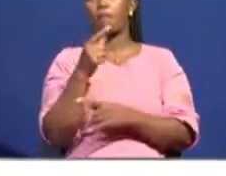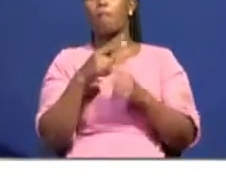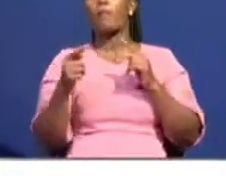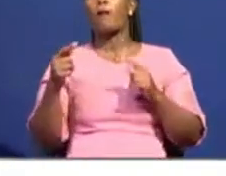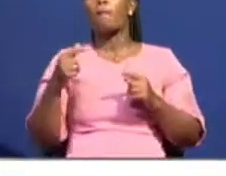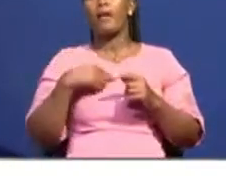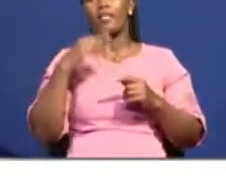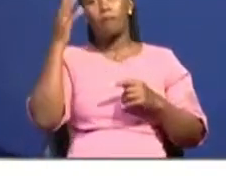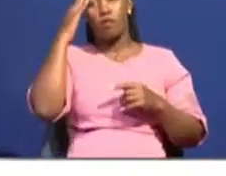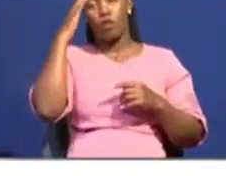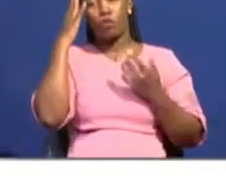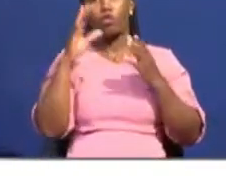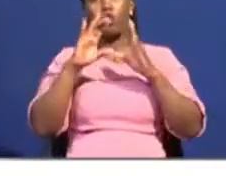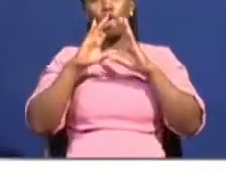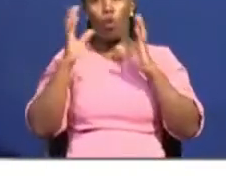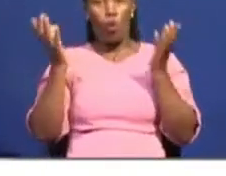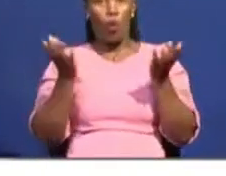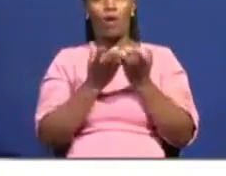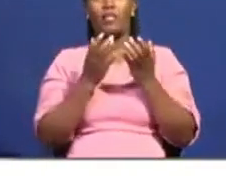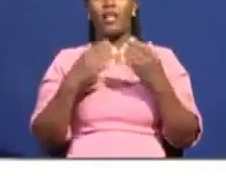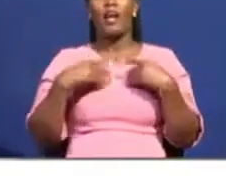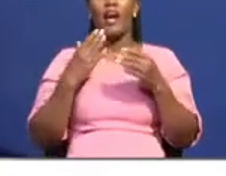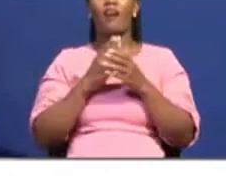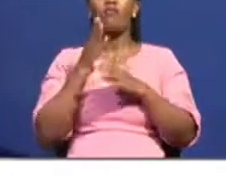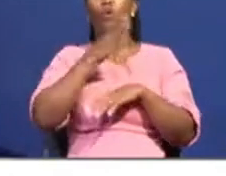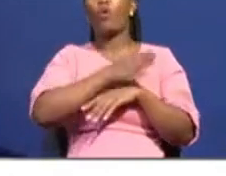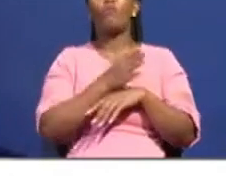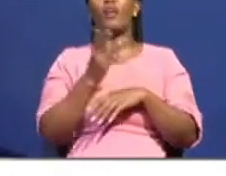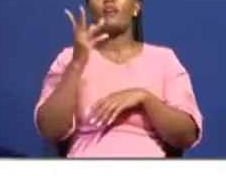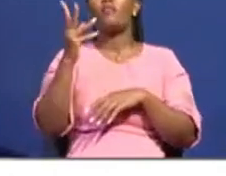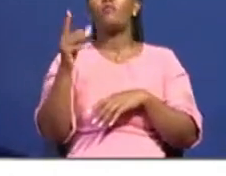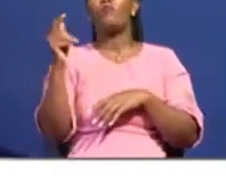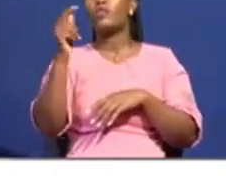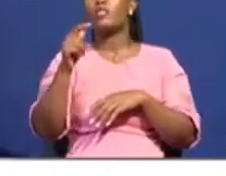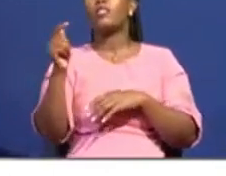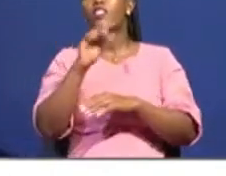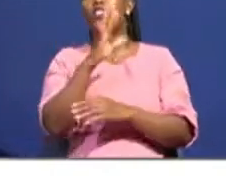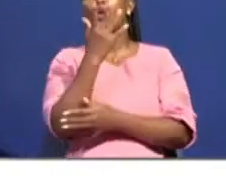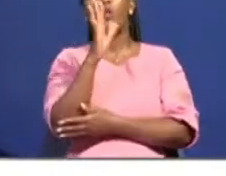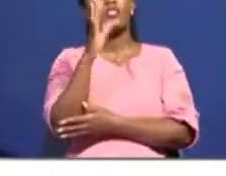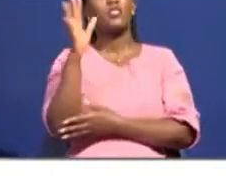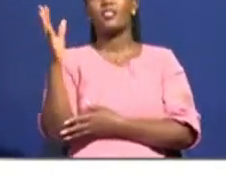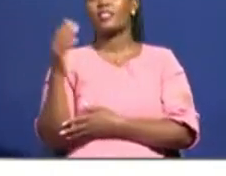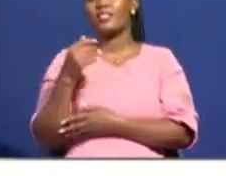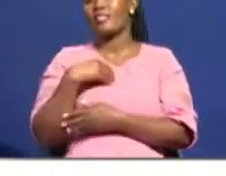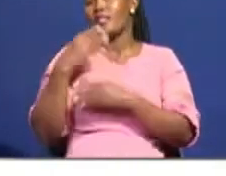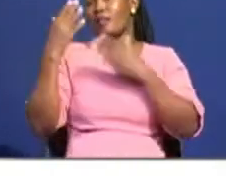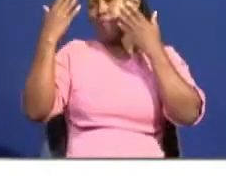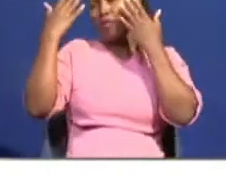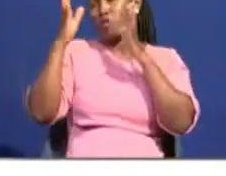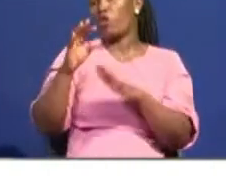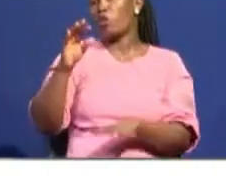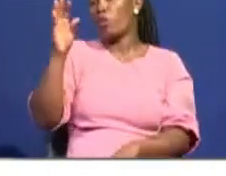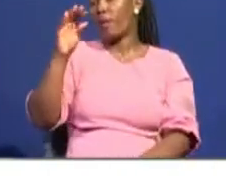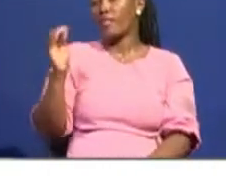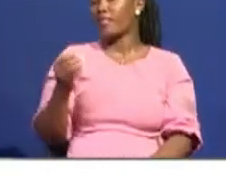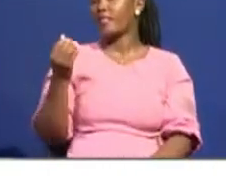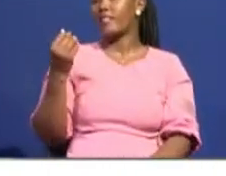trillion trees. So I don't know what percentage of Kenya that is, what